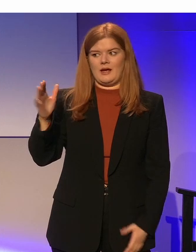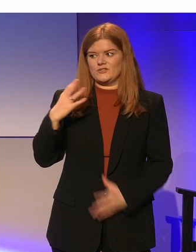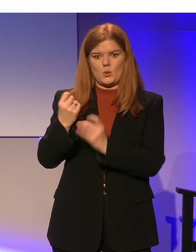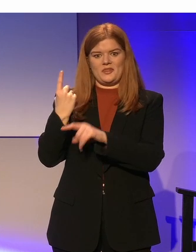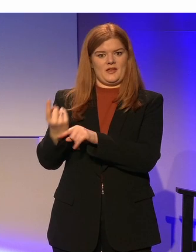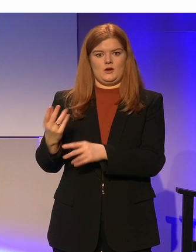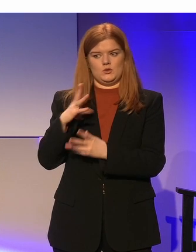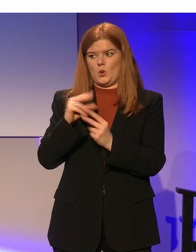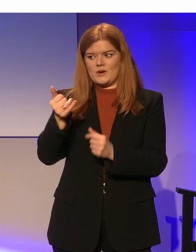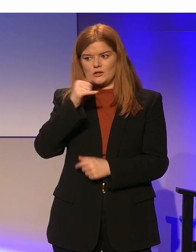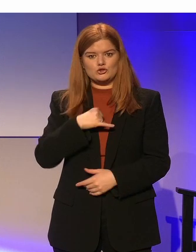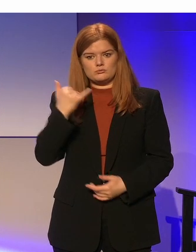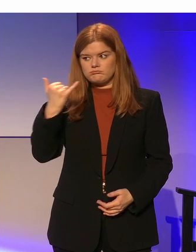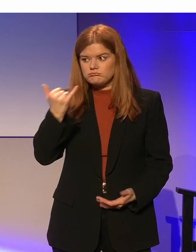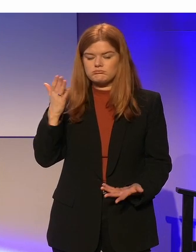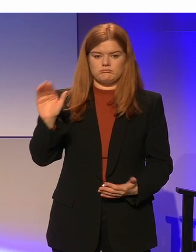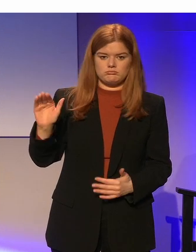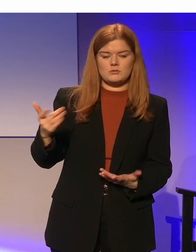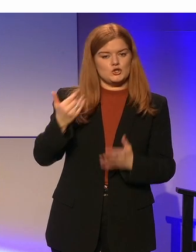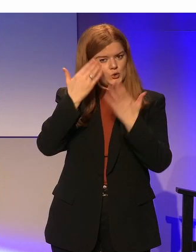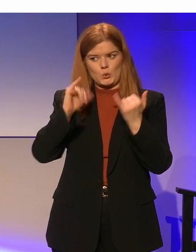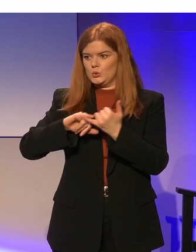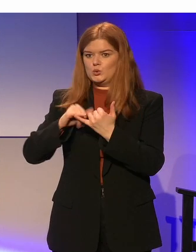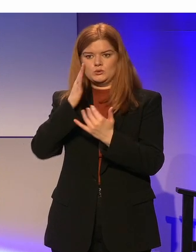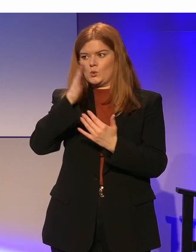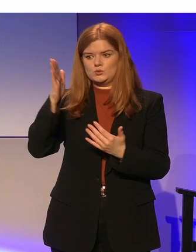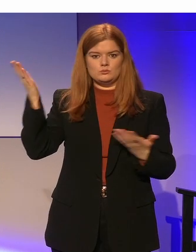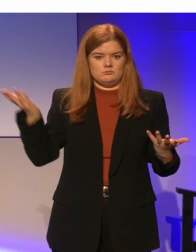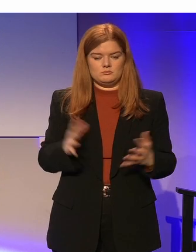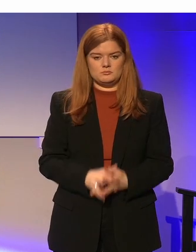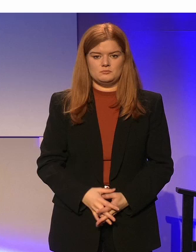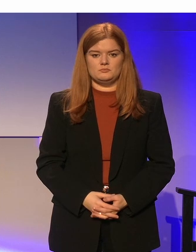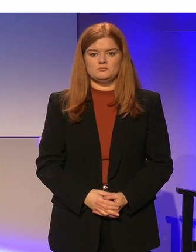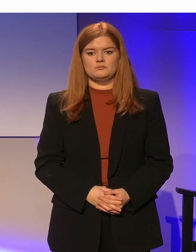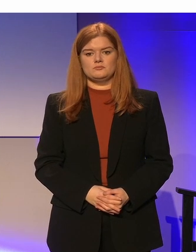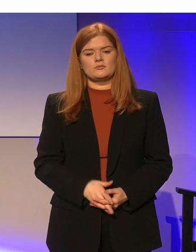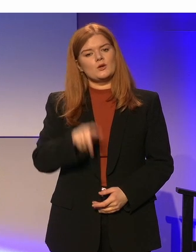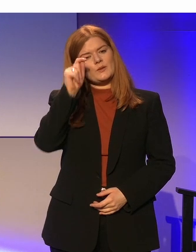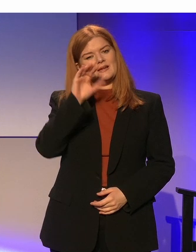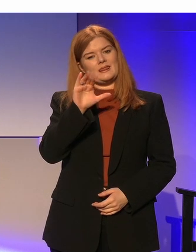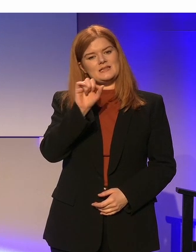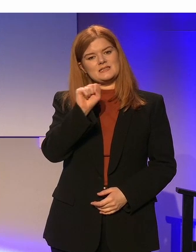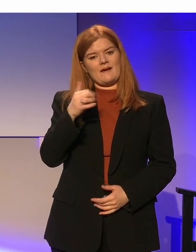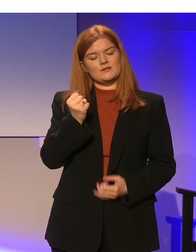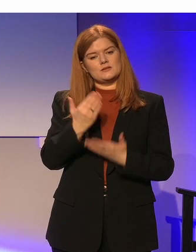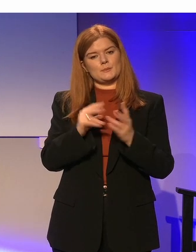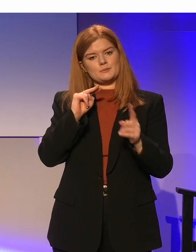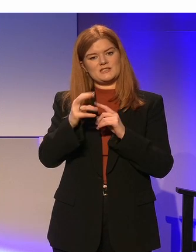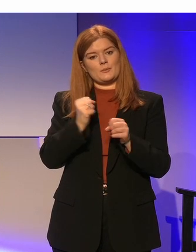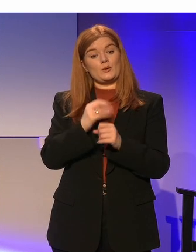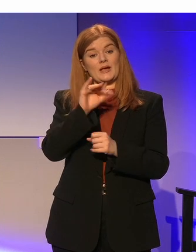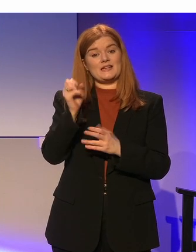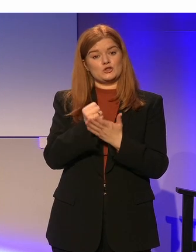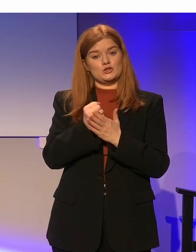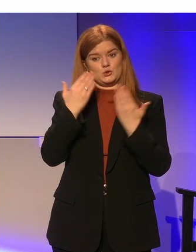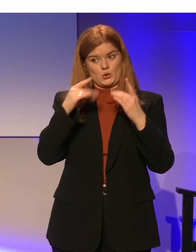nobody picking up the phone and they don't know who to speak to. And I think Lisa has a couple of insights from the case